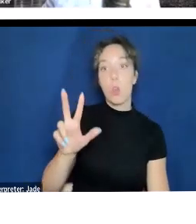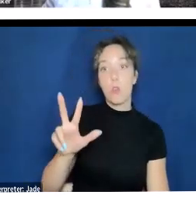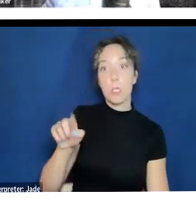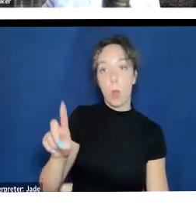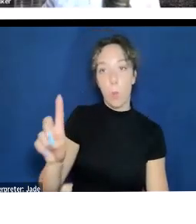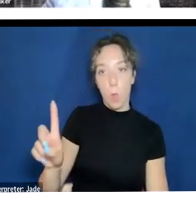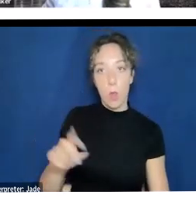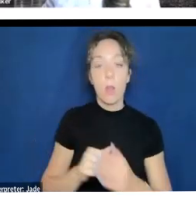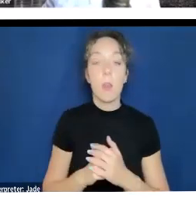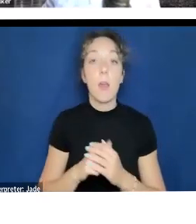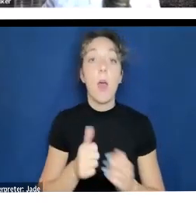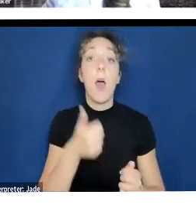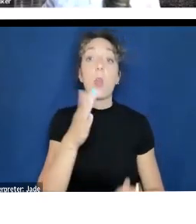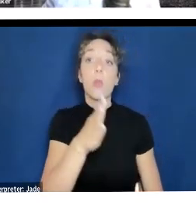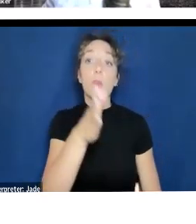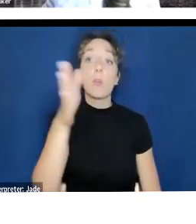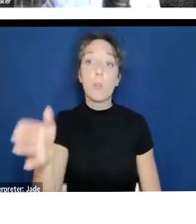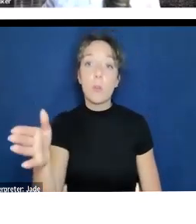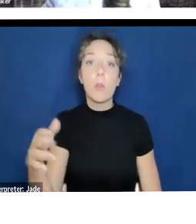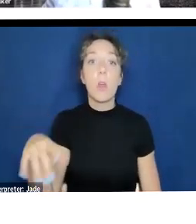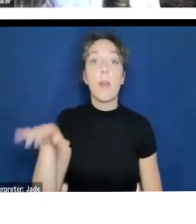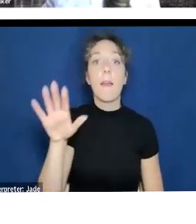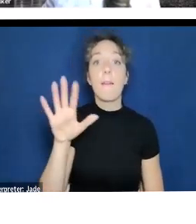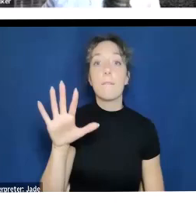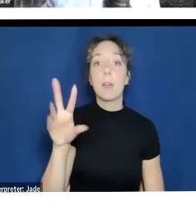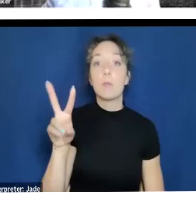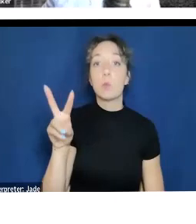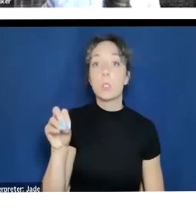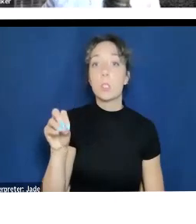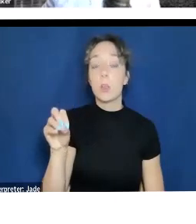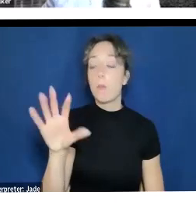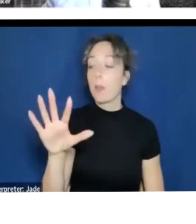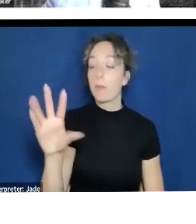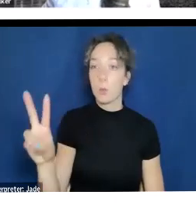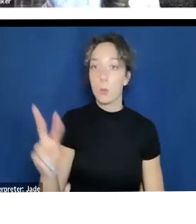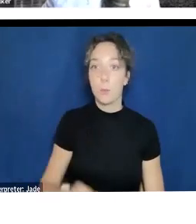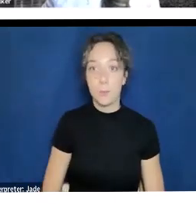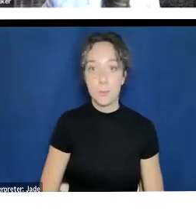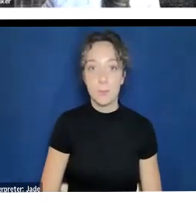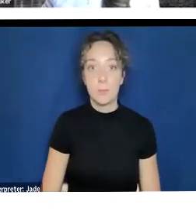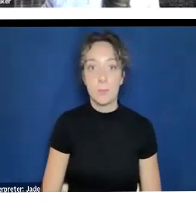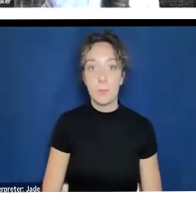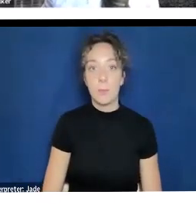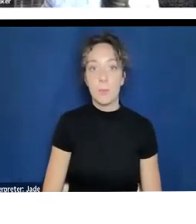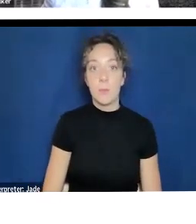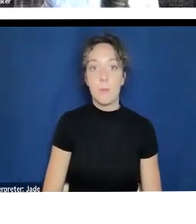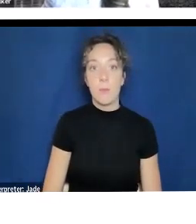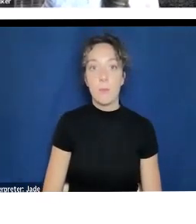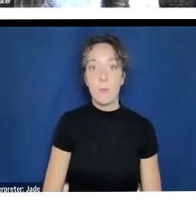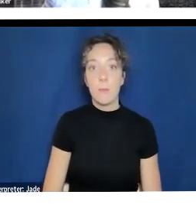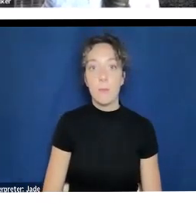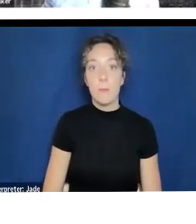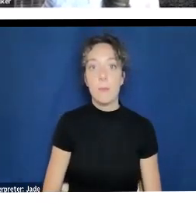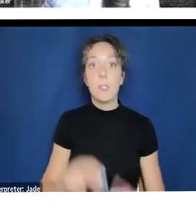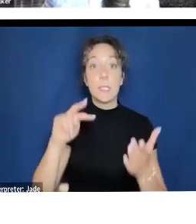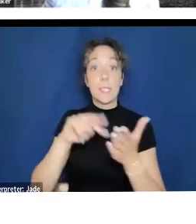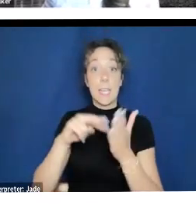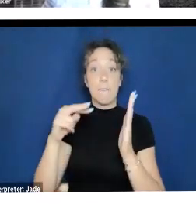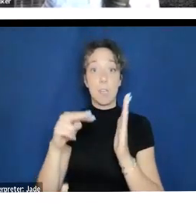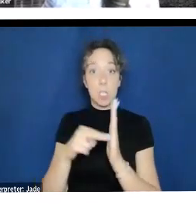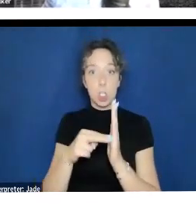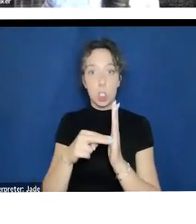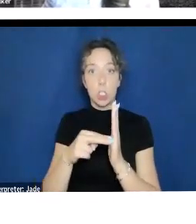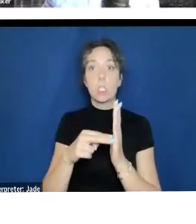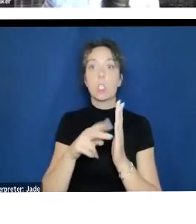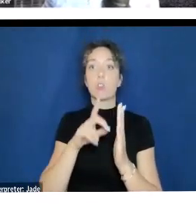313.1, and the other is 52052. The definitions encompass the different grade